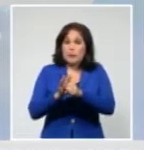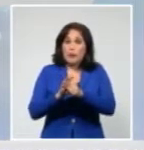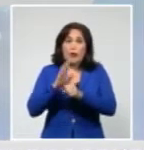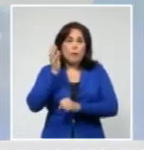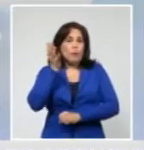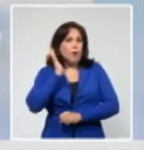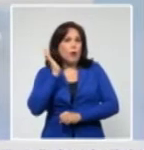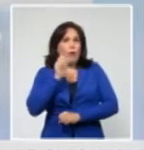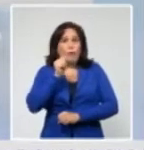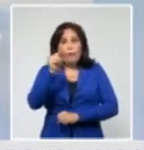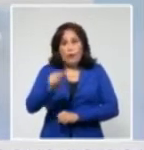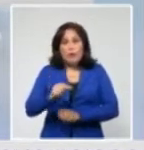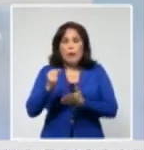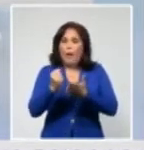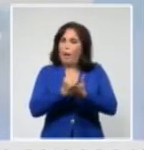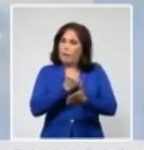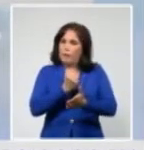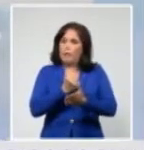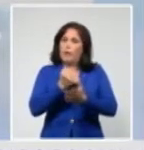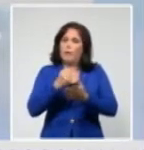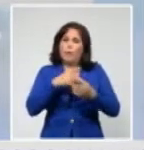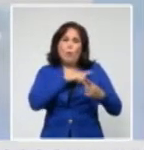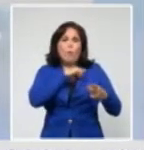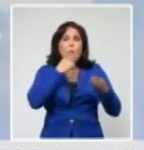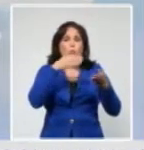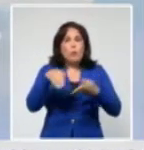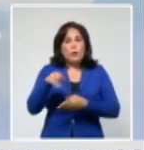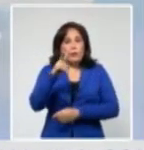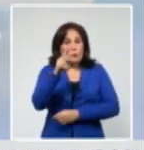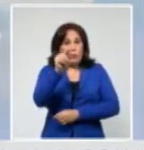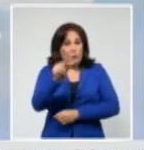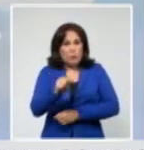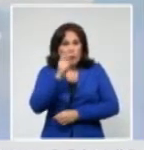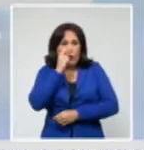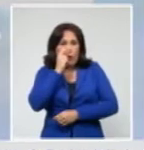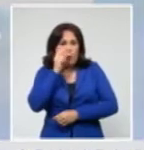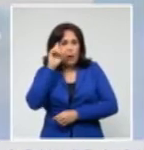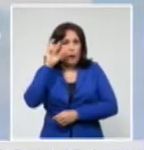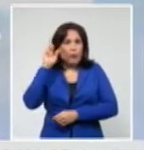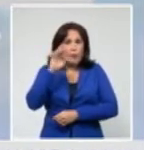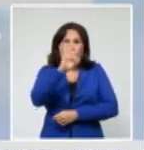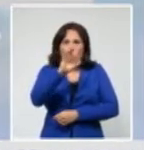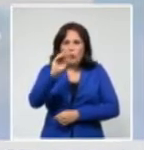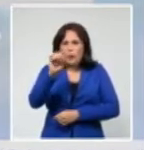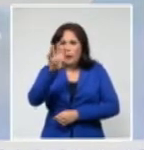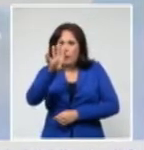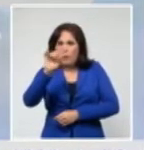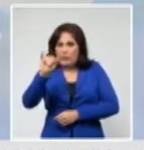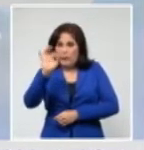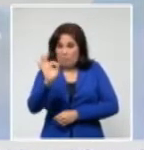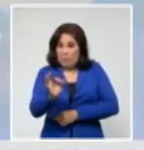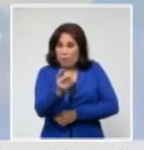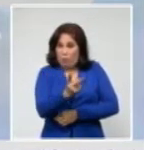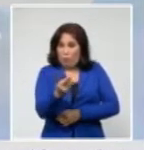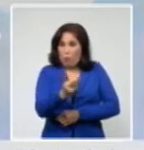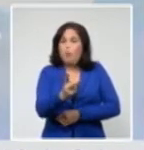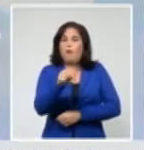4,284 people, or 85% of all confirmed cases in Cuba, have recovered from the